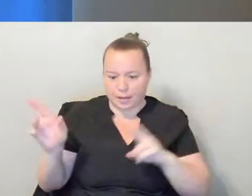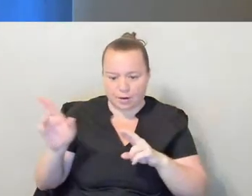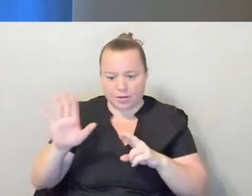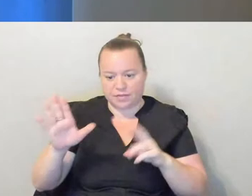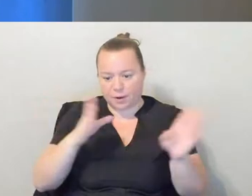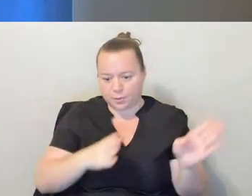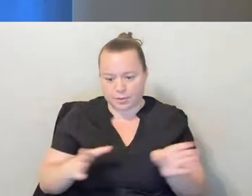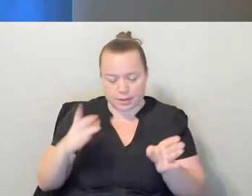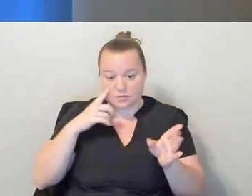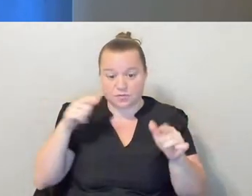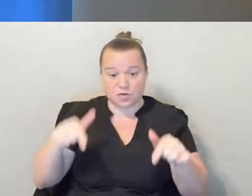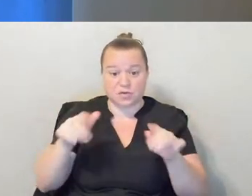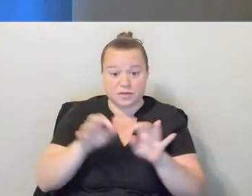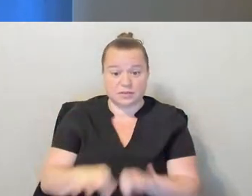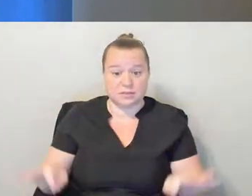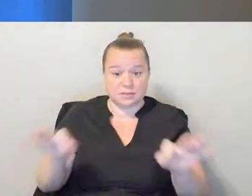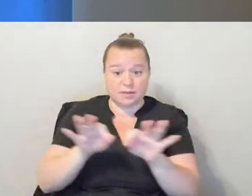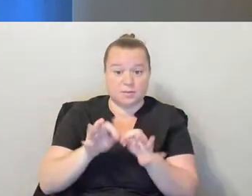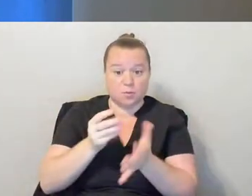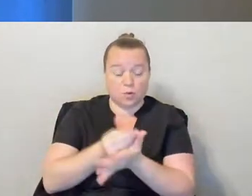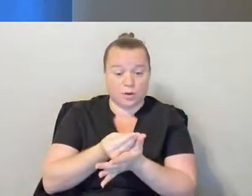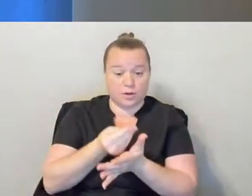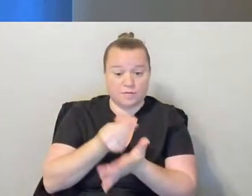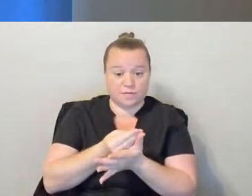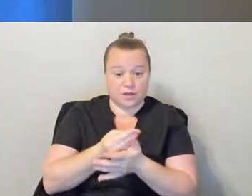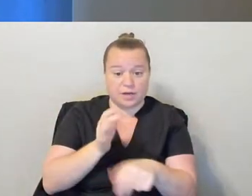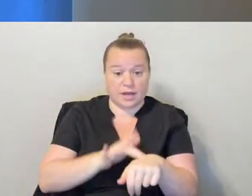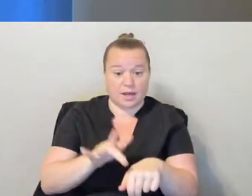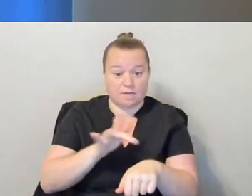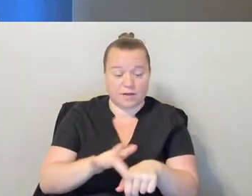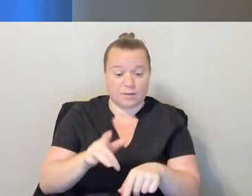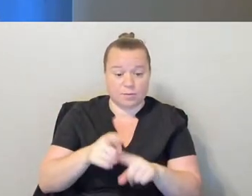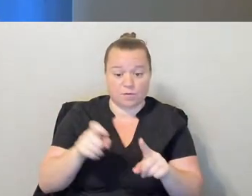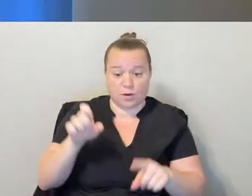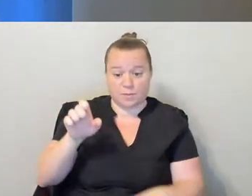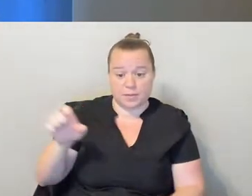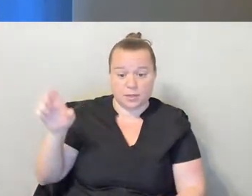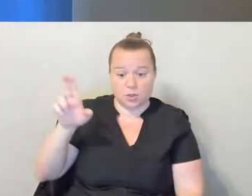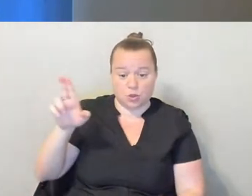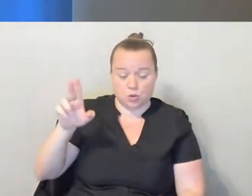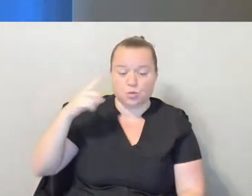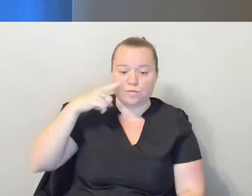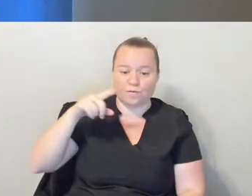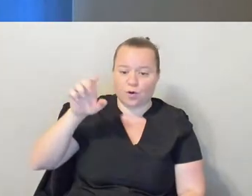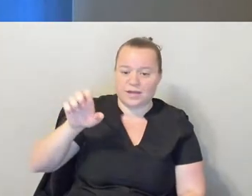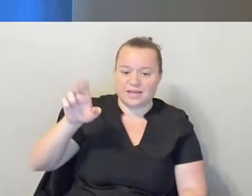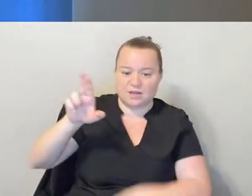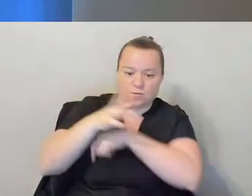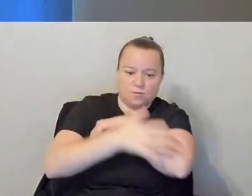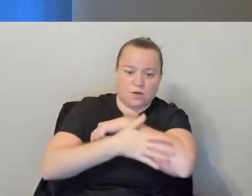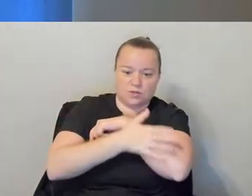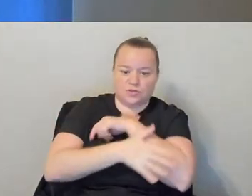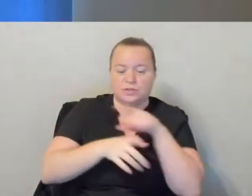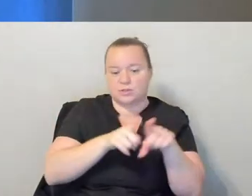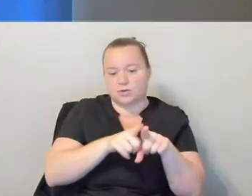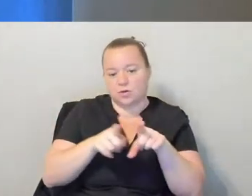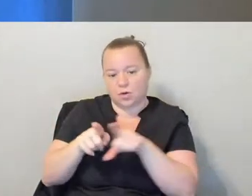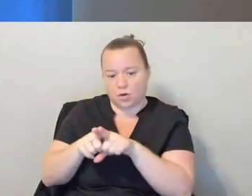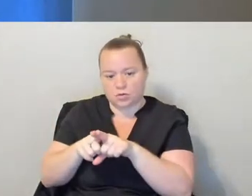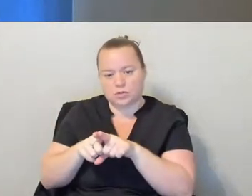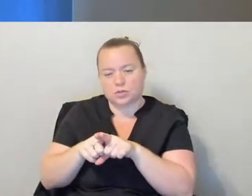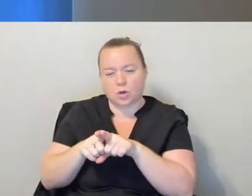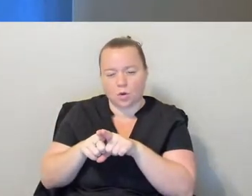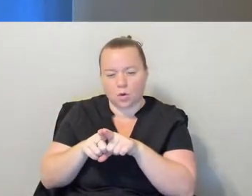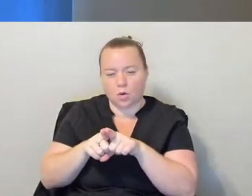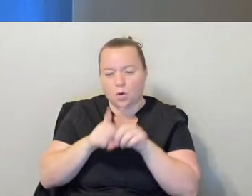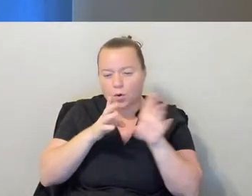this important funding that has been made available by the EU for the EU countries, and also funding schemes that are being